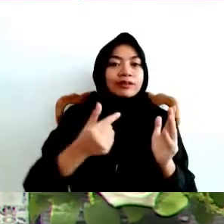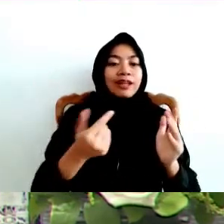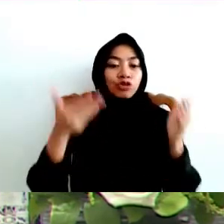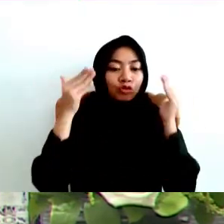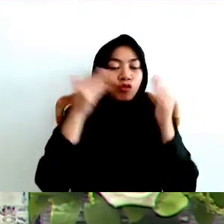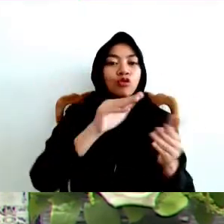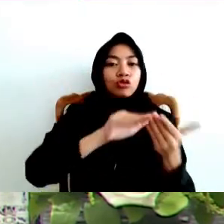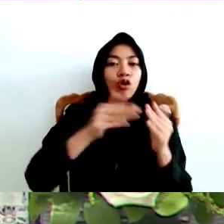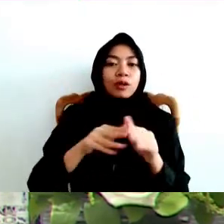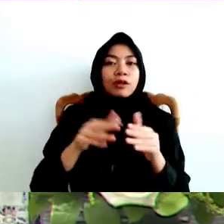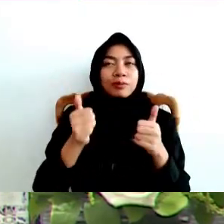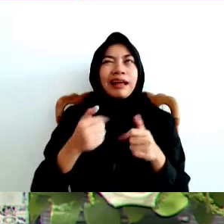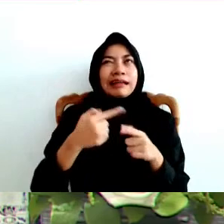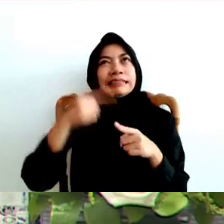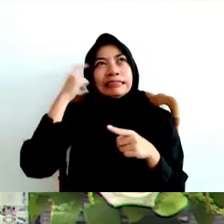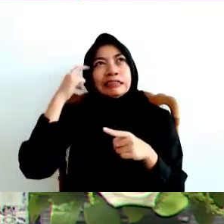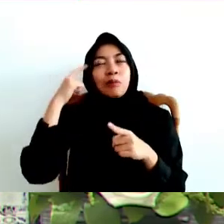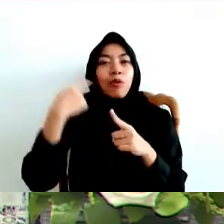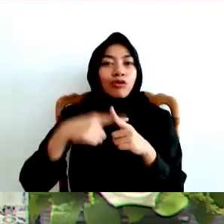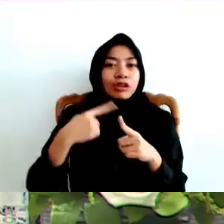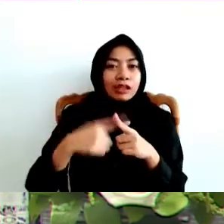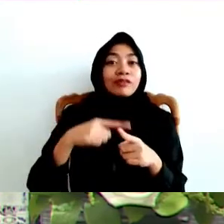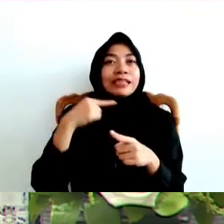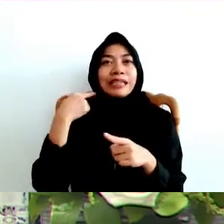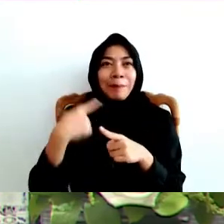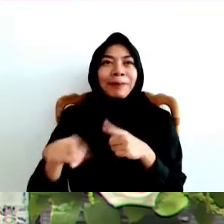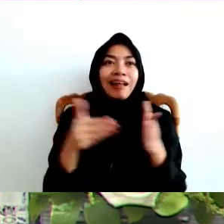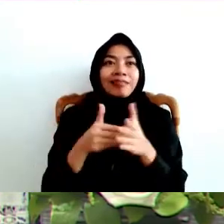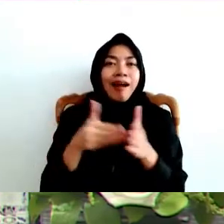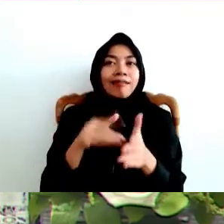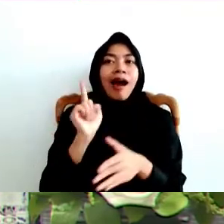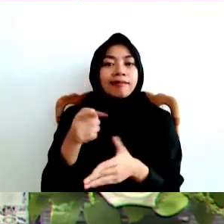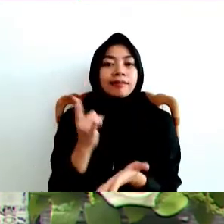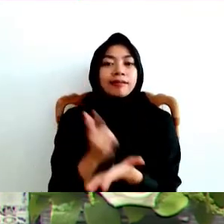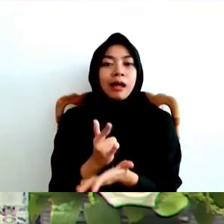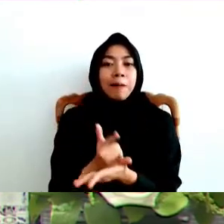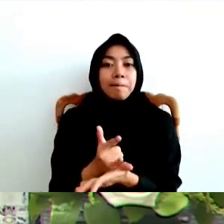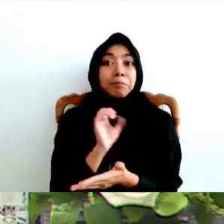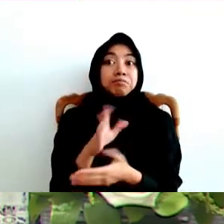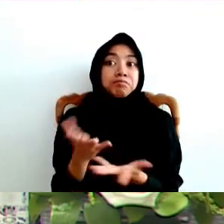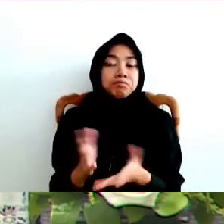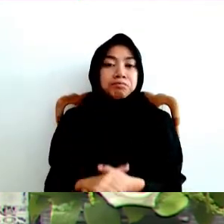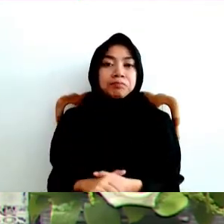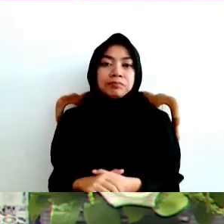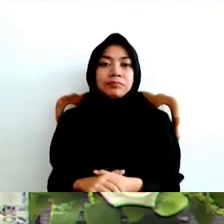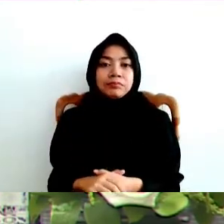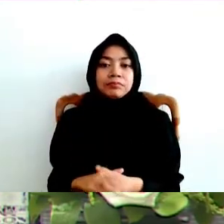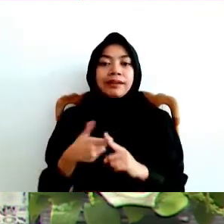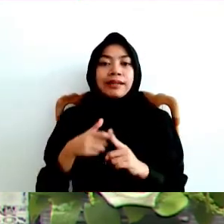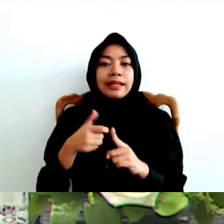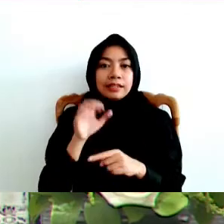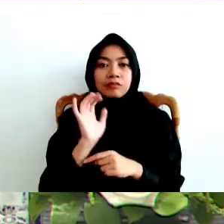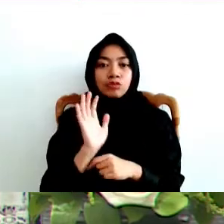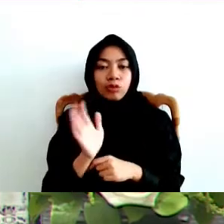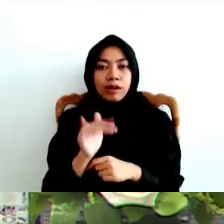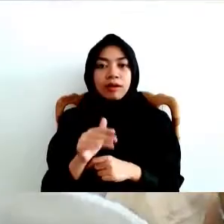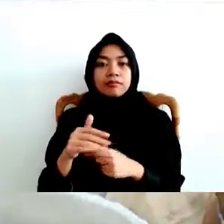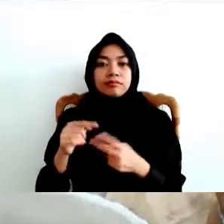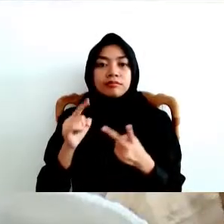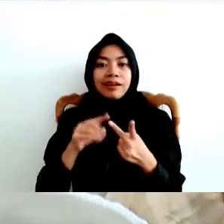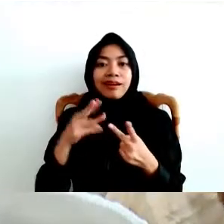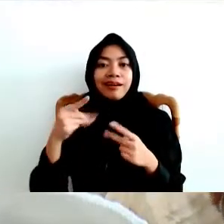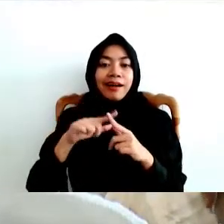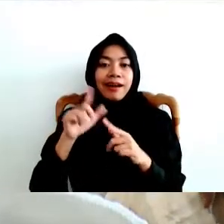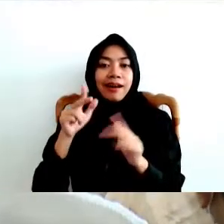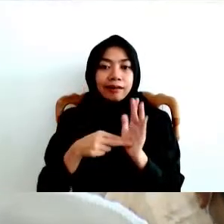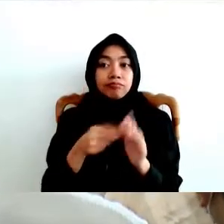but also we have to address some challenges. That's my point of view. Thank you, Mbak Kiki. So maybe Pak Elan, you can proceed, Pak. Yeah, I